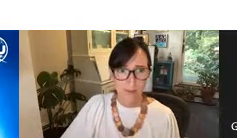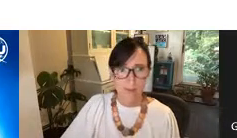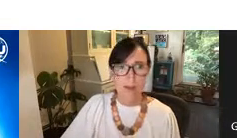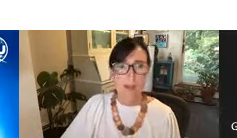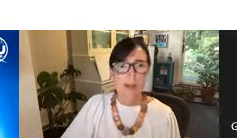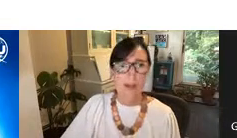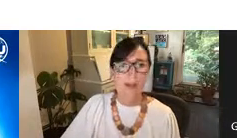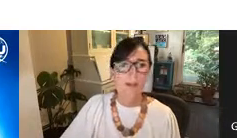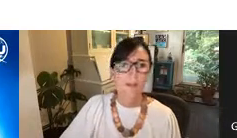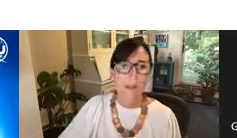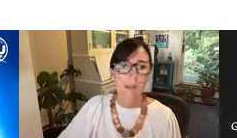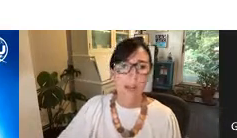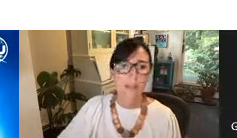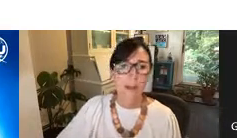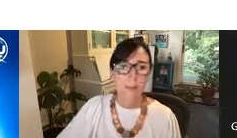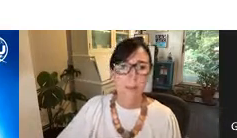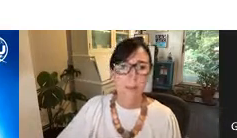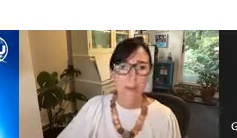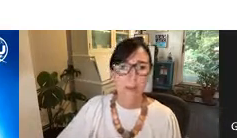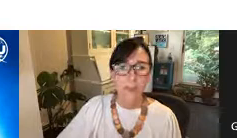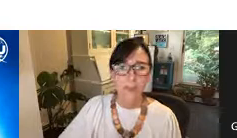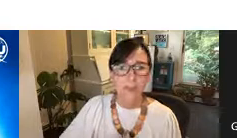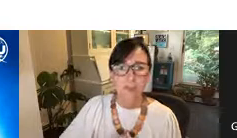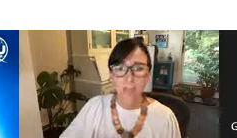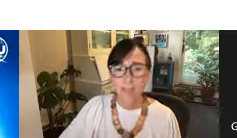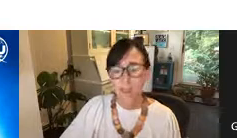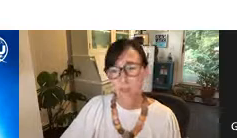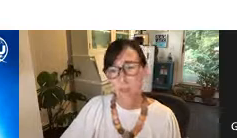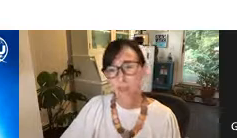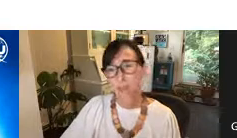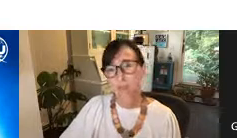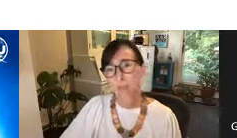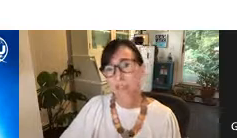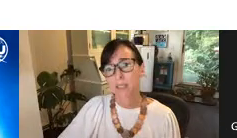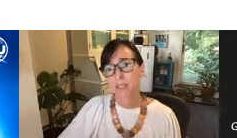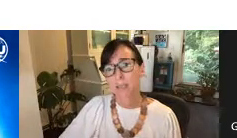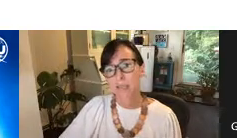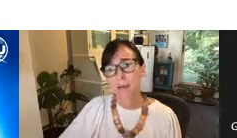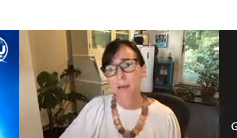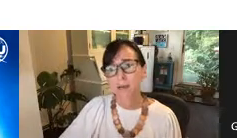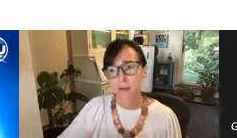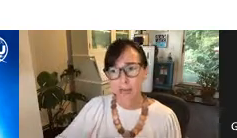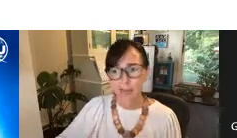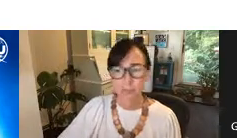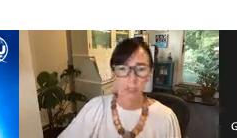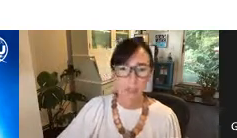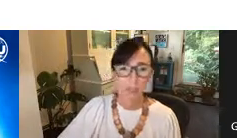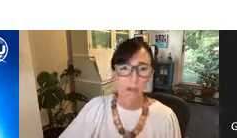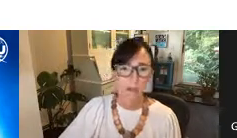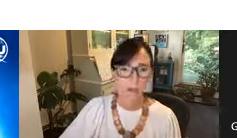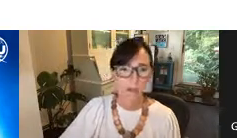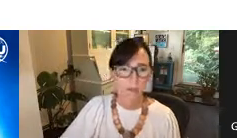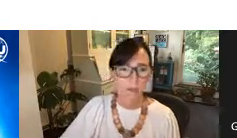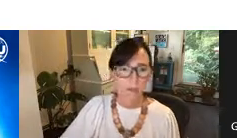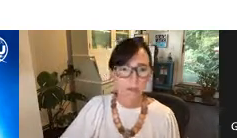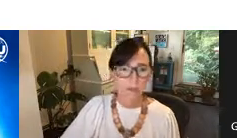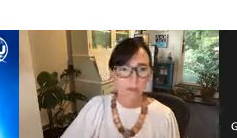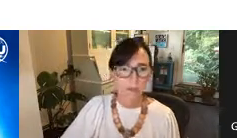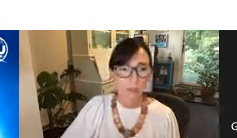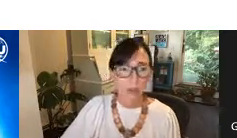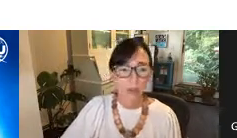barriers, and that we will be able to address disability inclusion in a systematic manner as we do